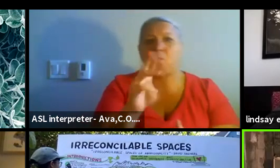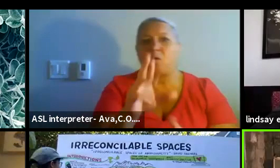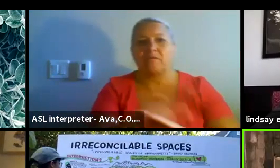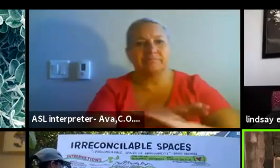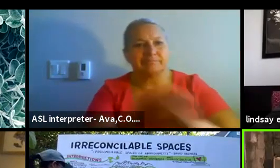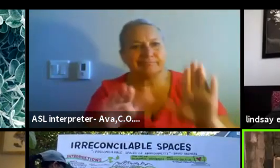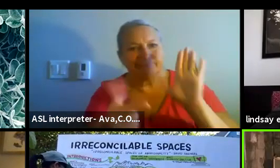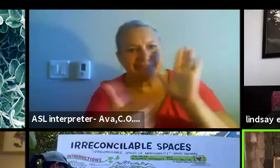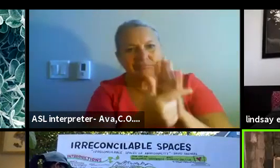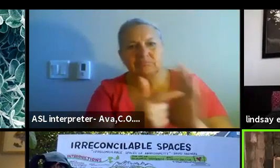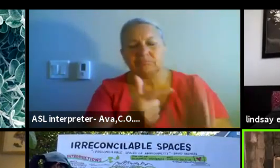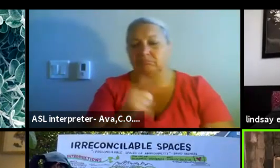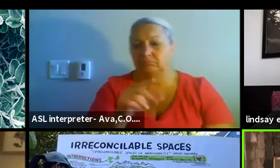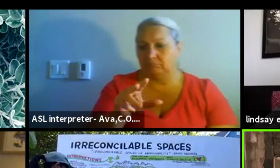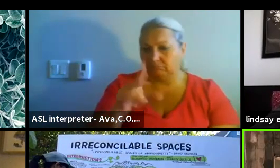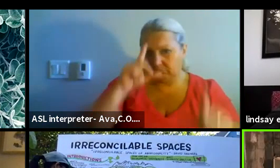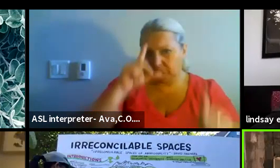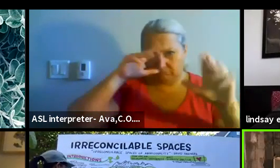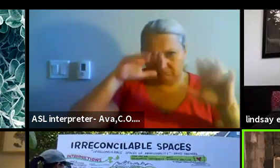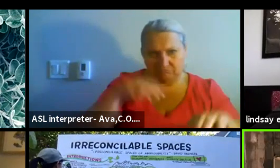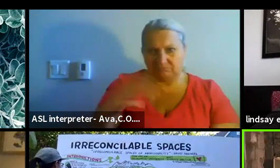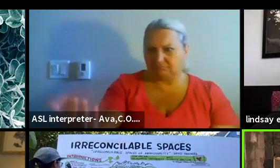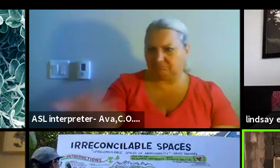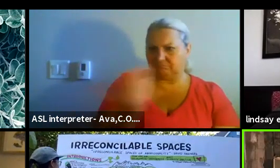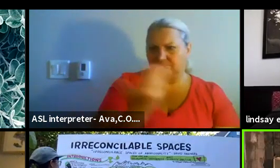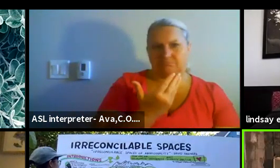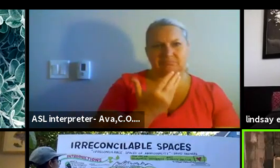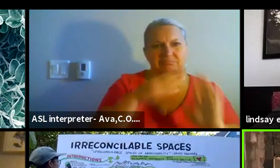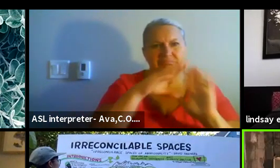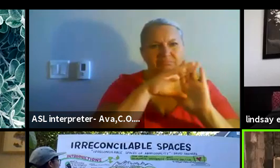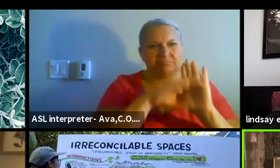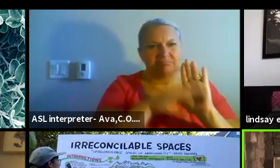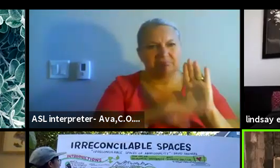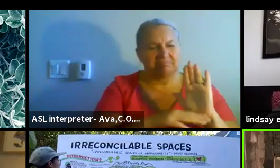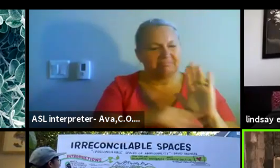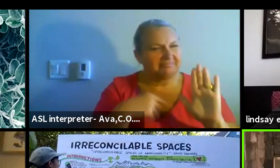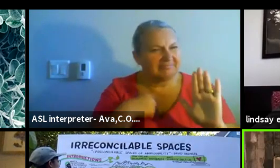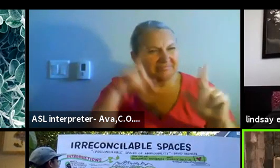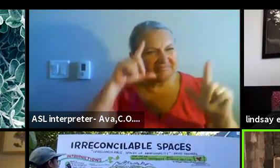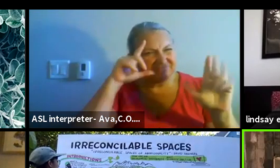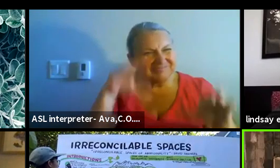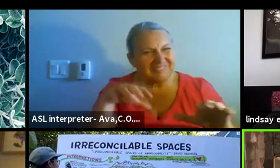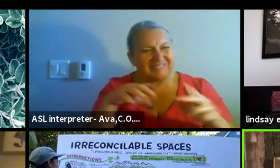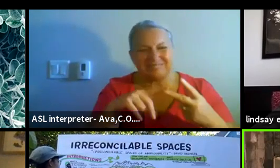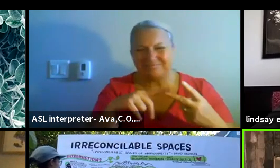some rooms. I was perturbed and confused